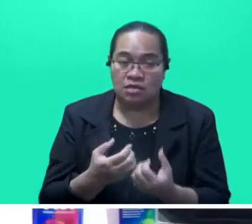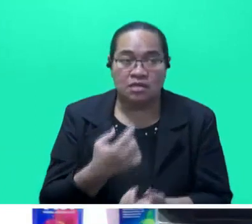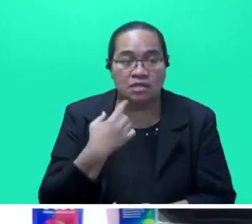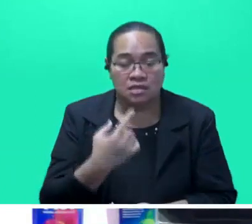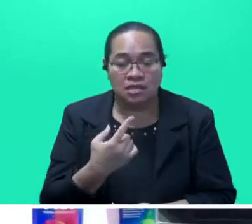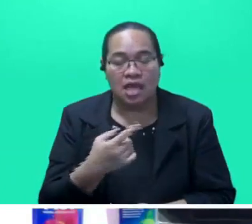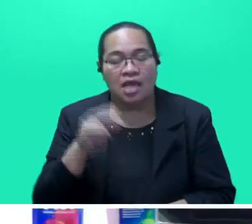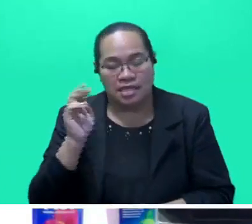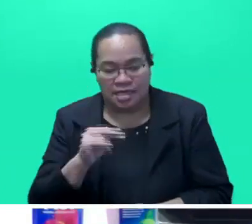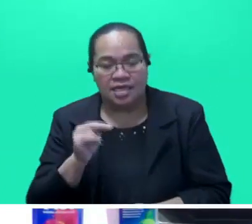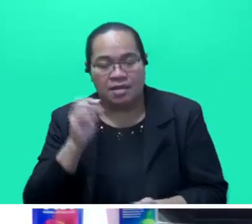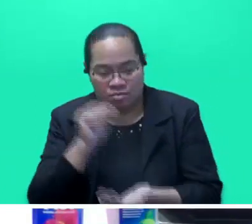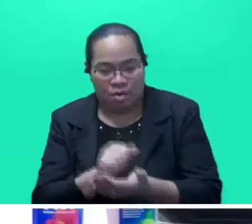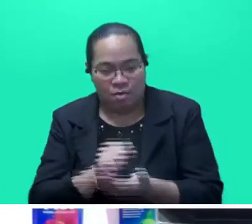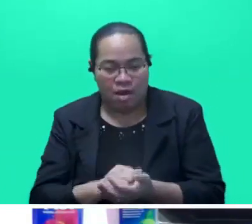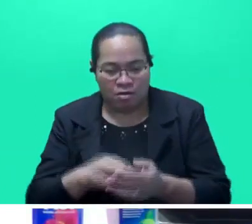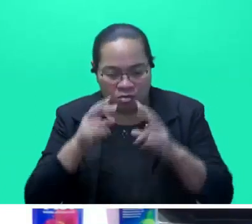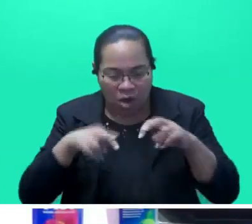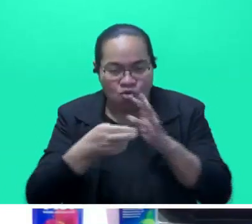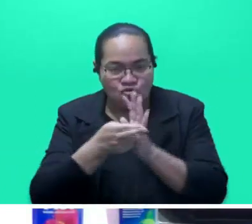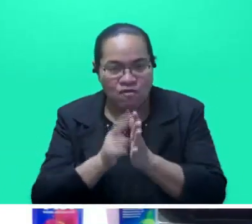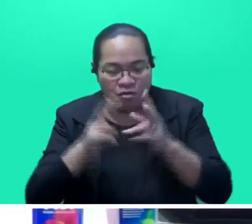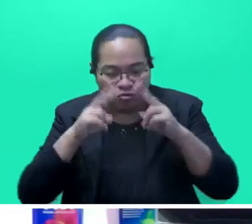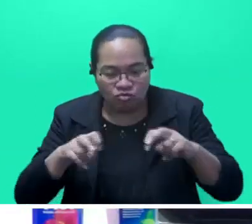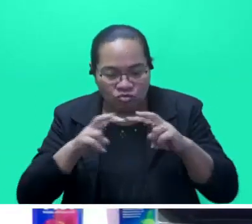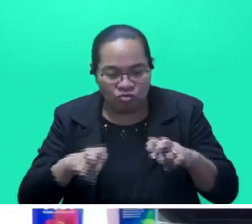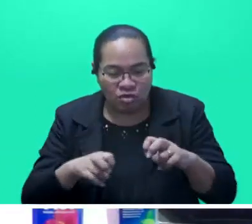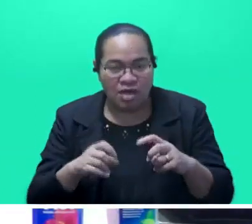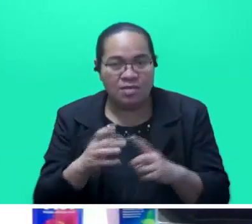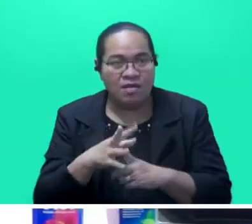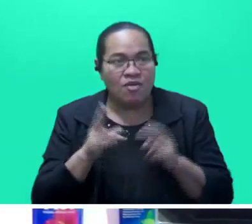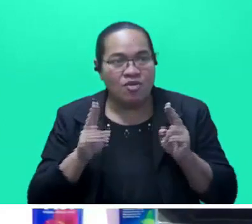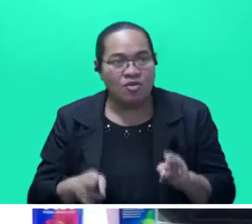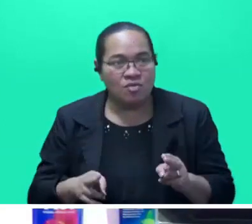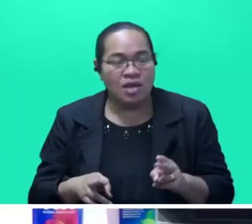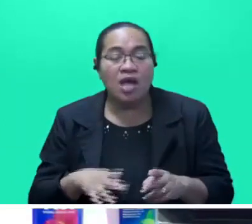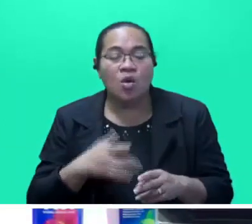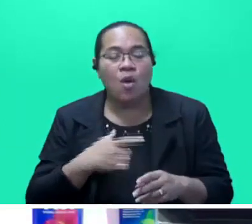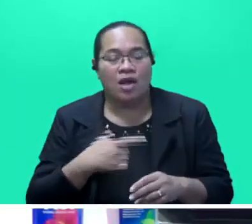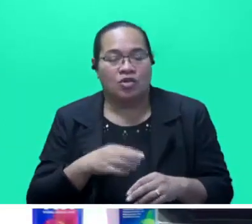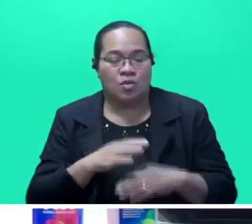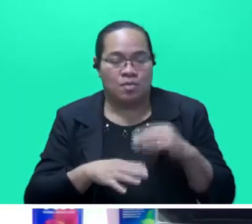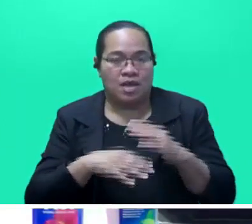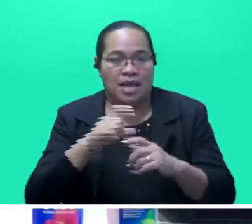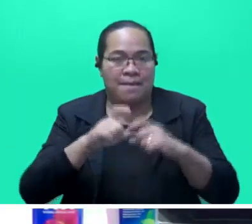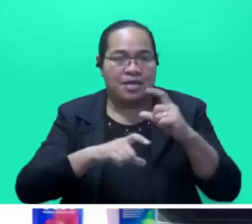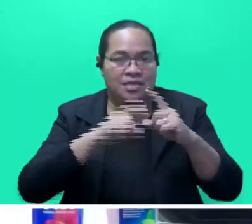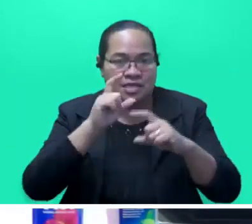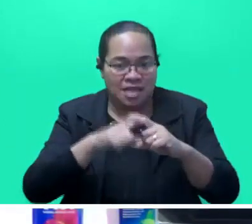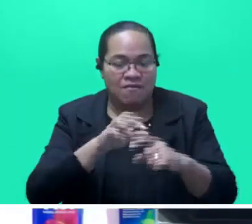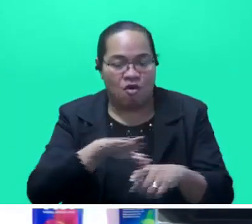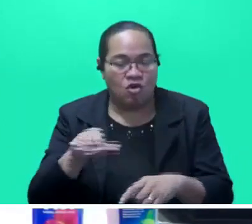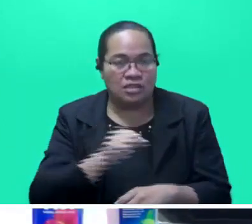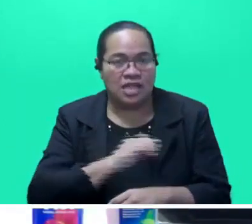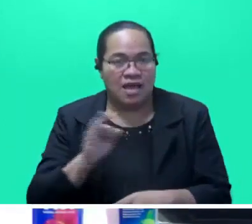thorough review of the human resource policies and plan and develop strategies to build capacity of the staff and attendants in the